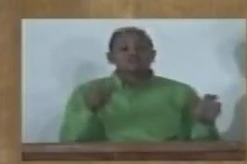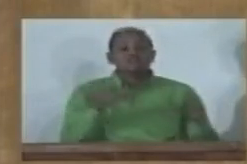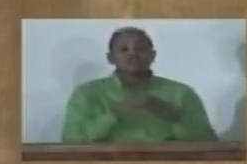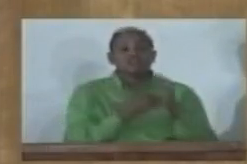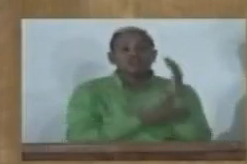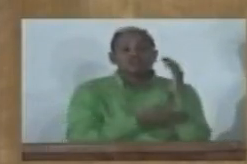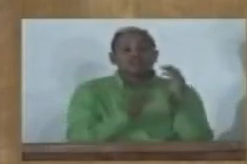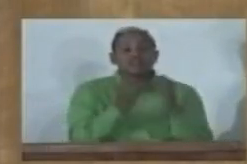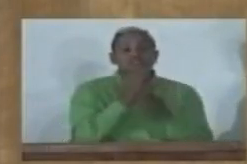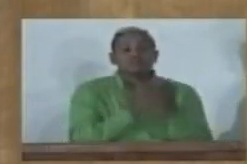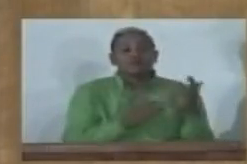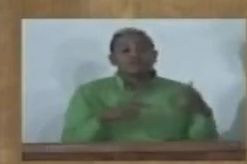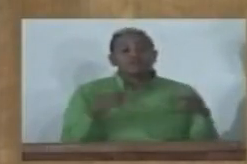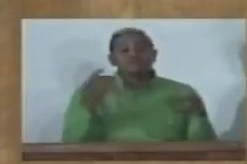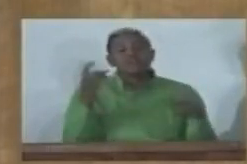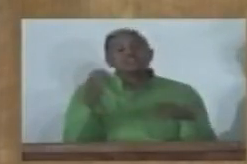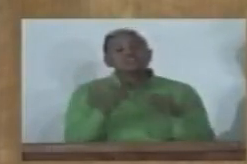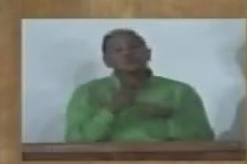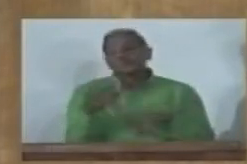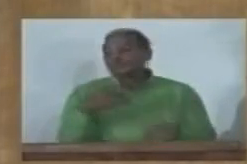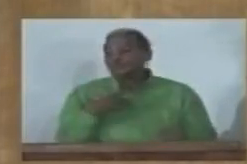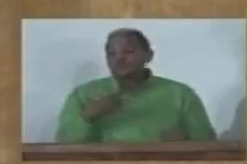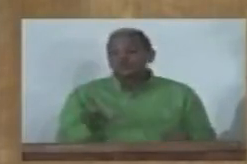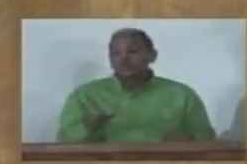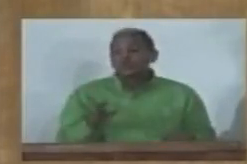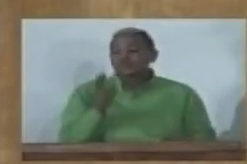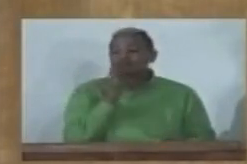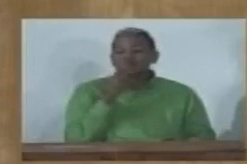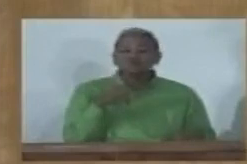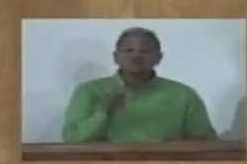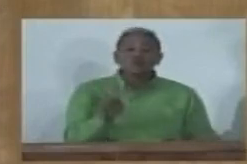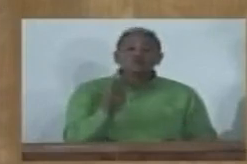years. The roads, water too,